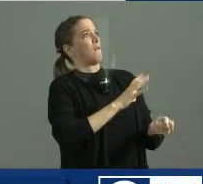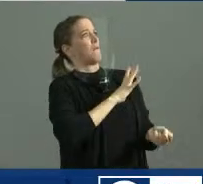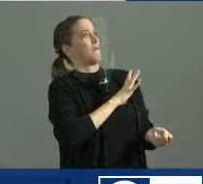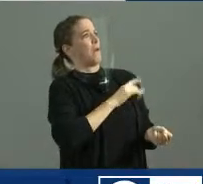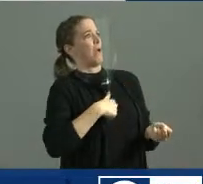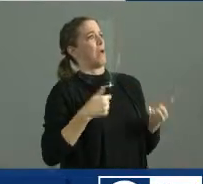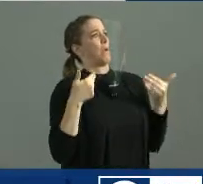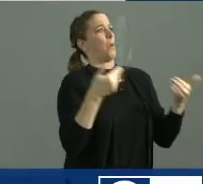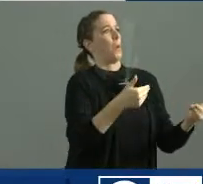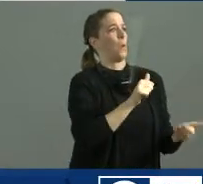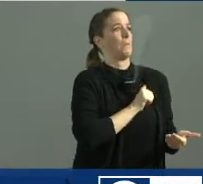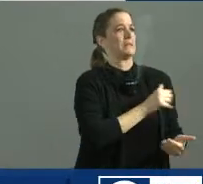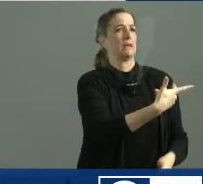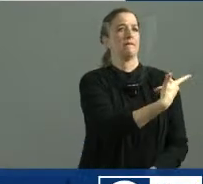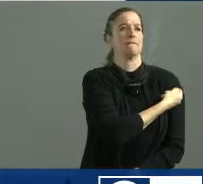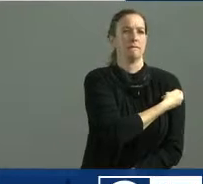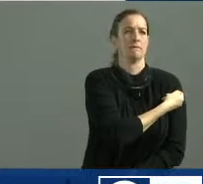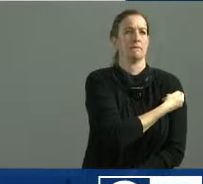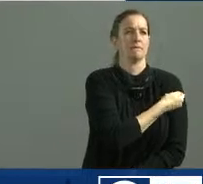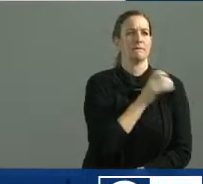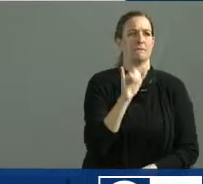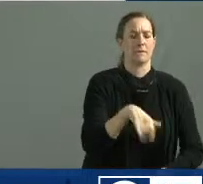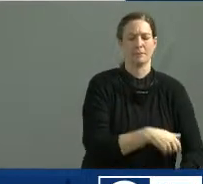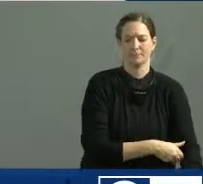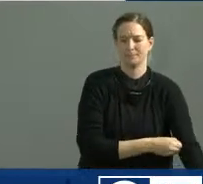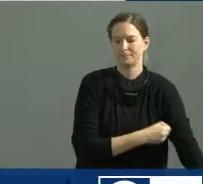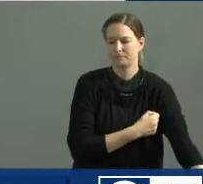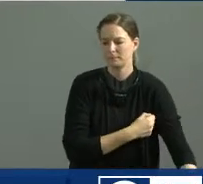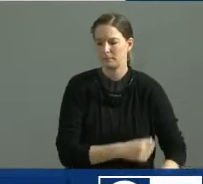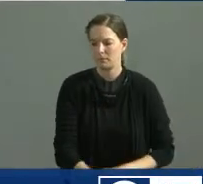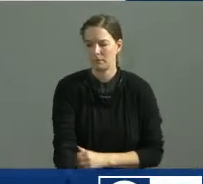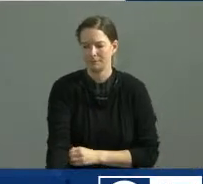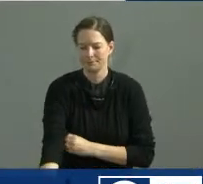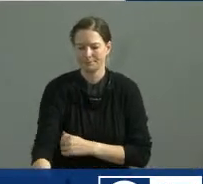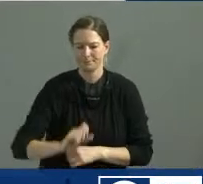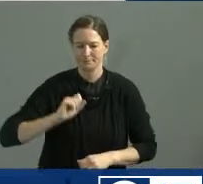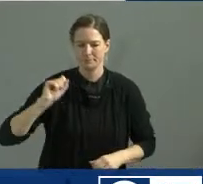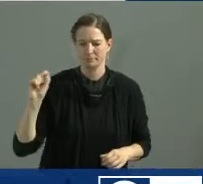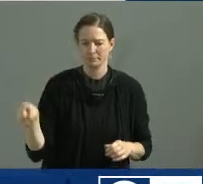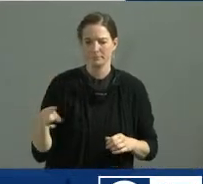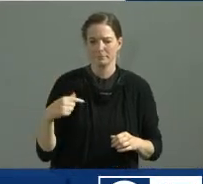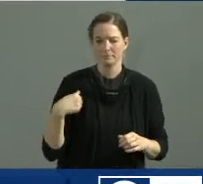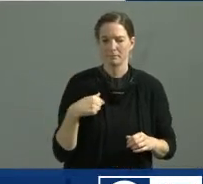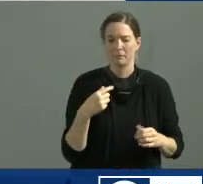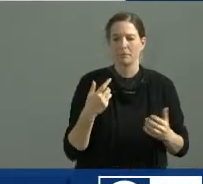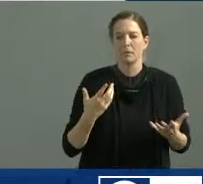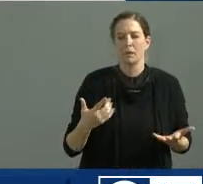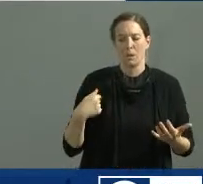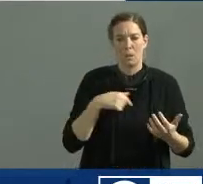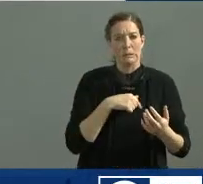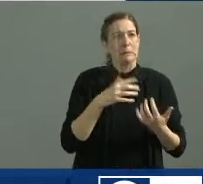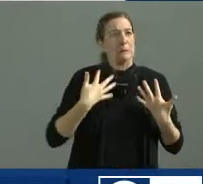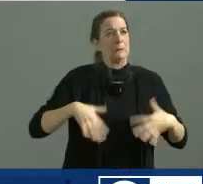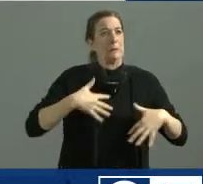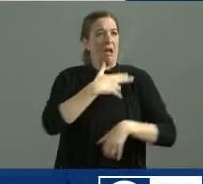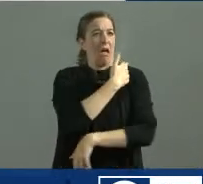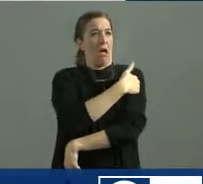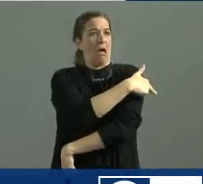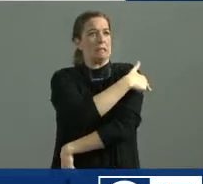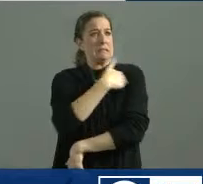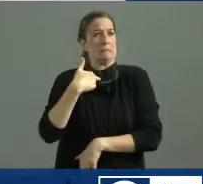myself my normal pain in the you-know-what here. We're looking at 7% bed availability in both ICU and